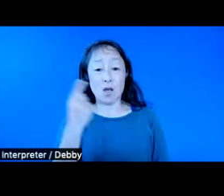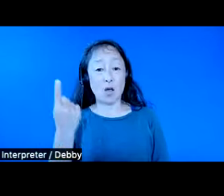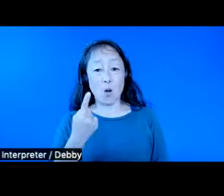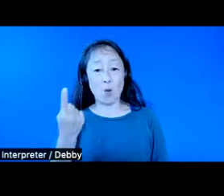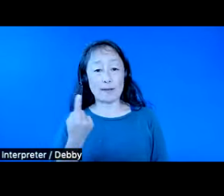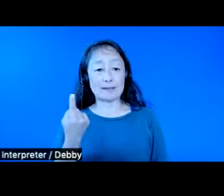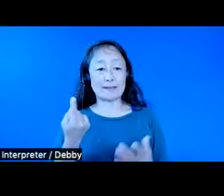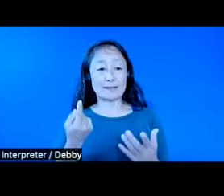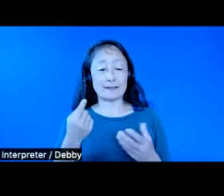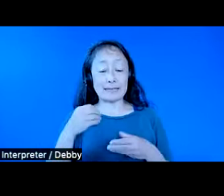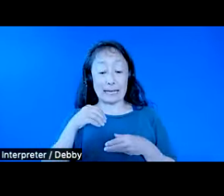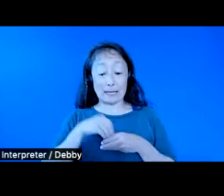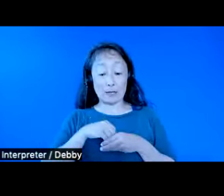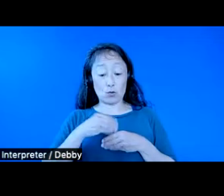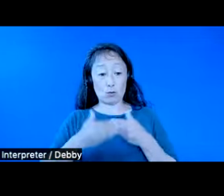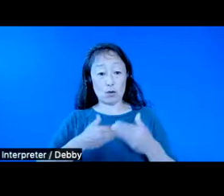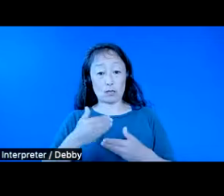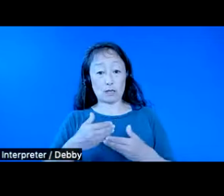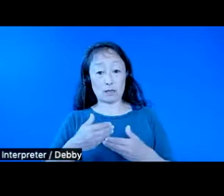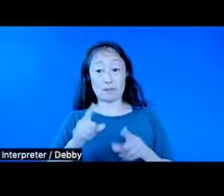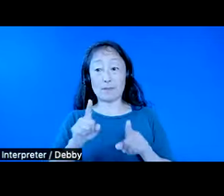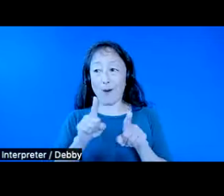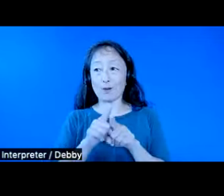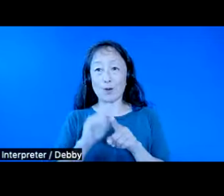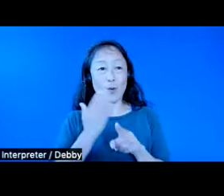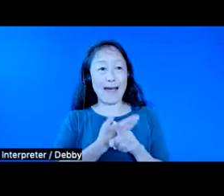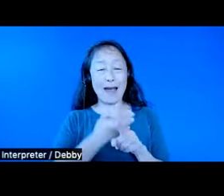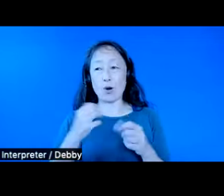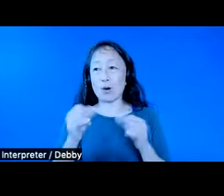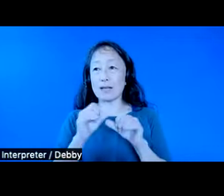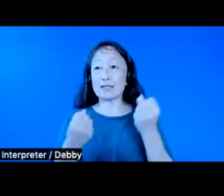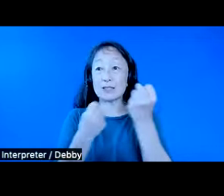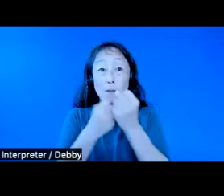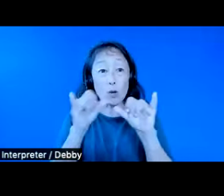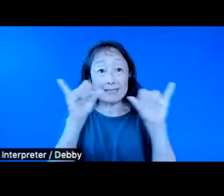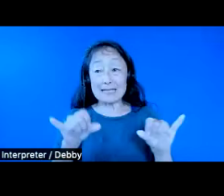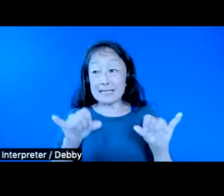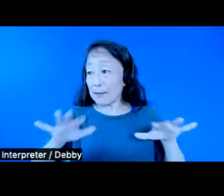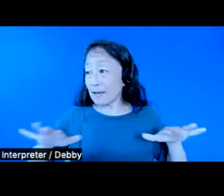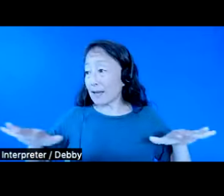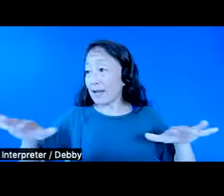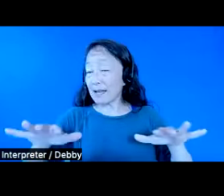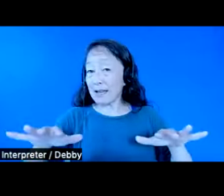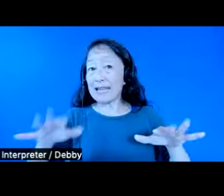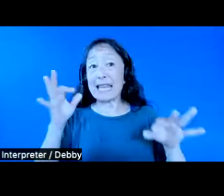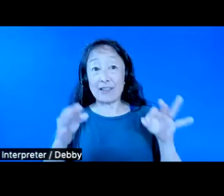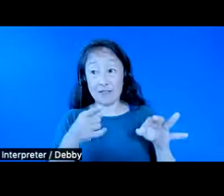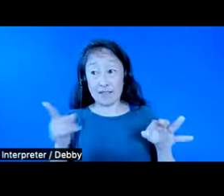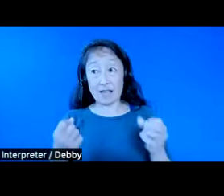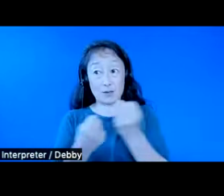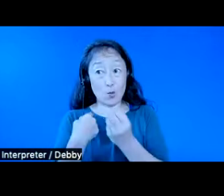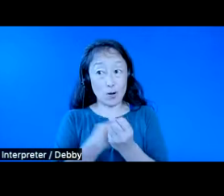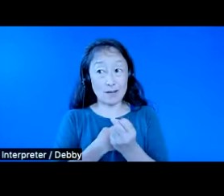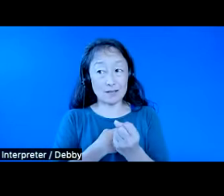internal process. Our external support systems, if they show up for us, that helps us process, right? We know